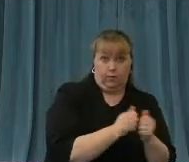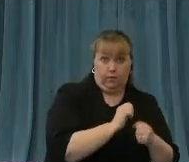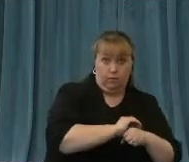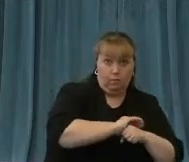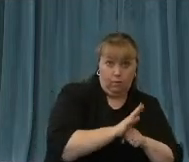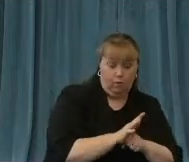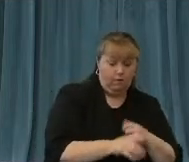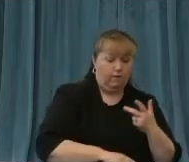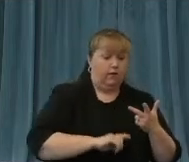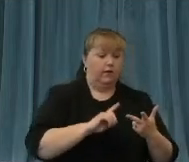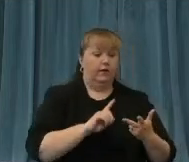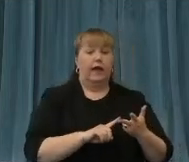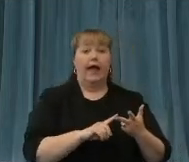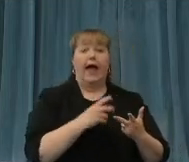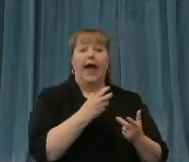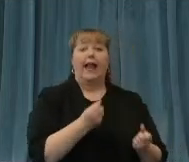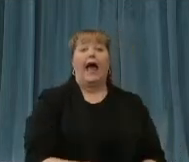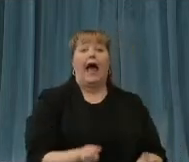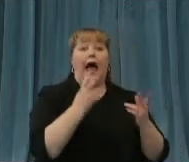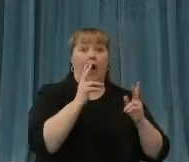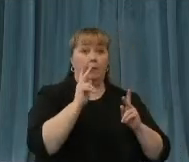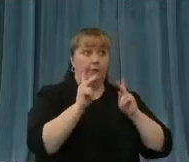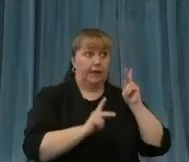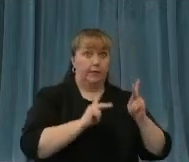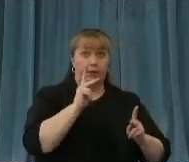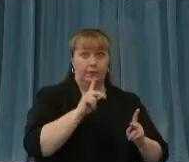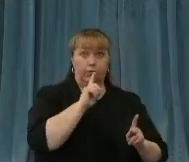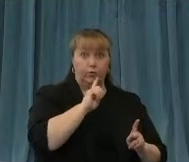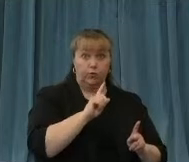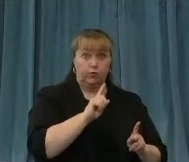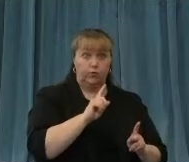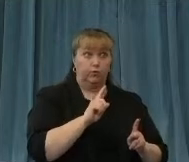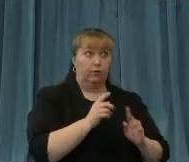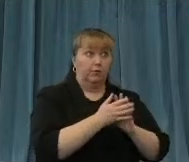hospitalizations and a decline in the percentage of people testing positive.